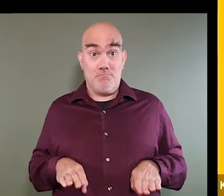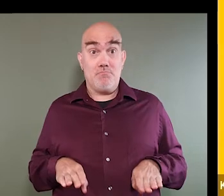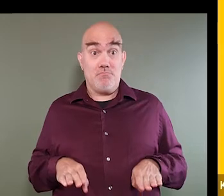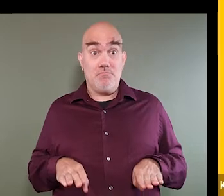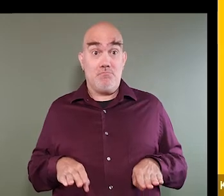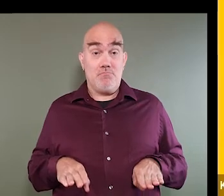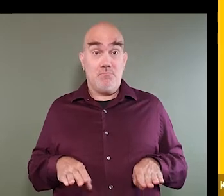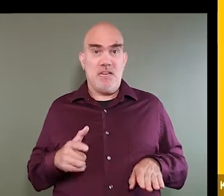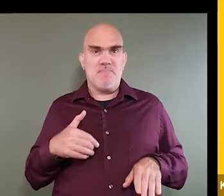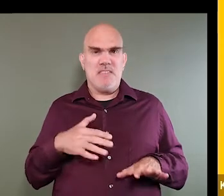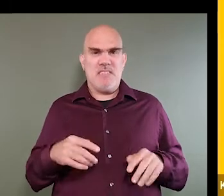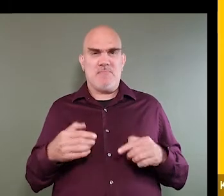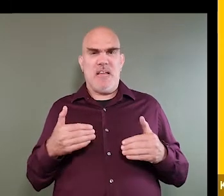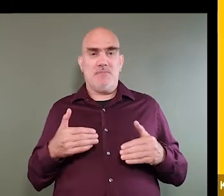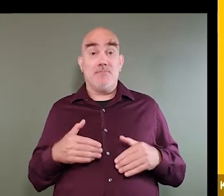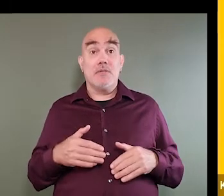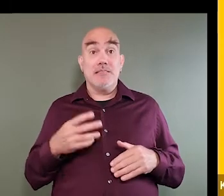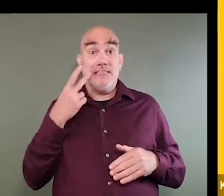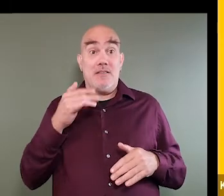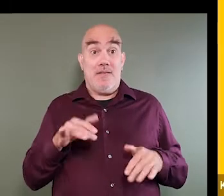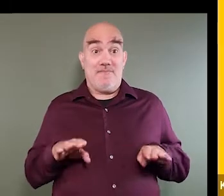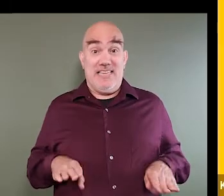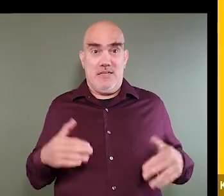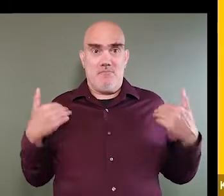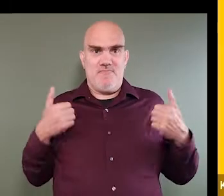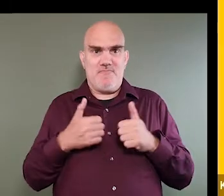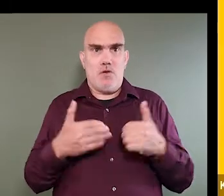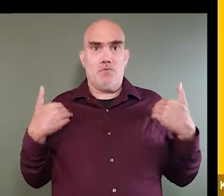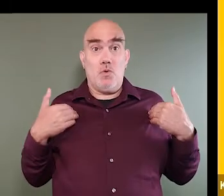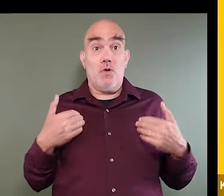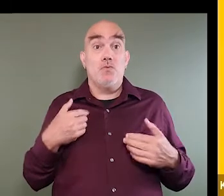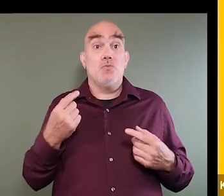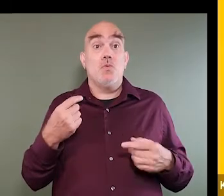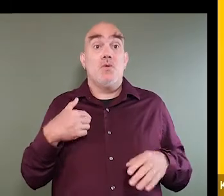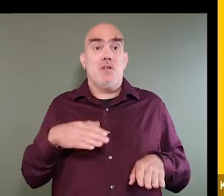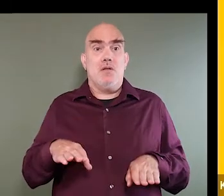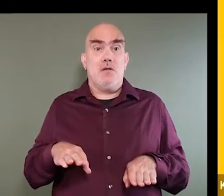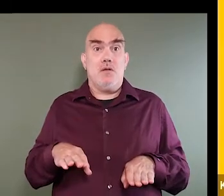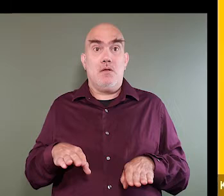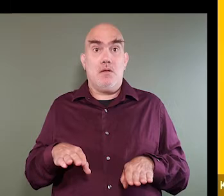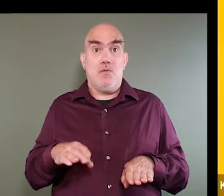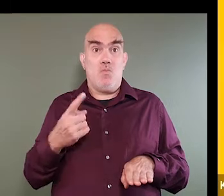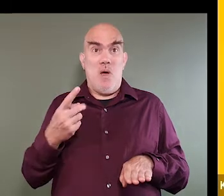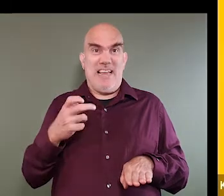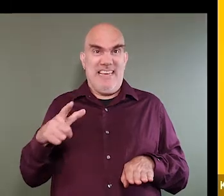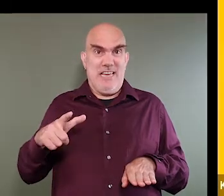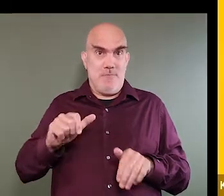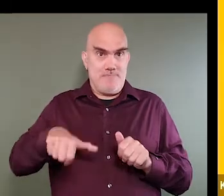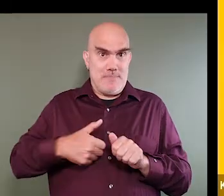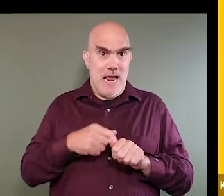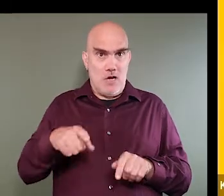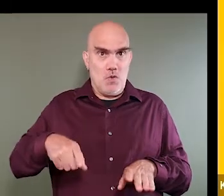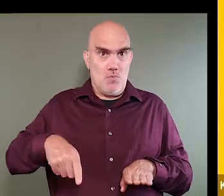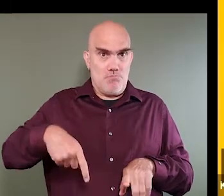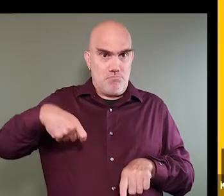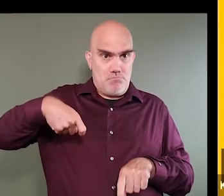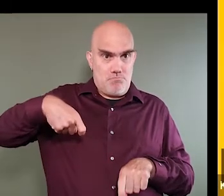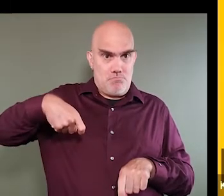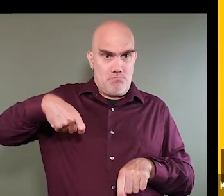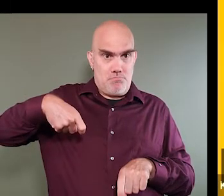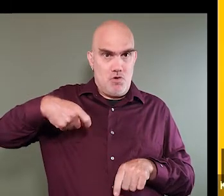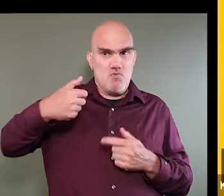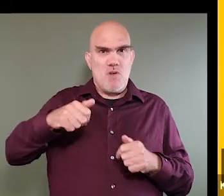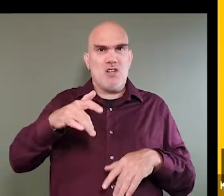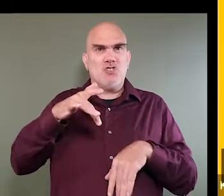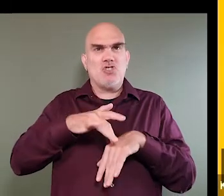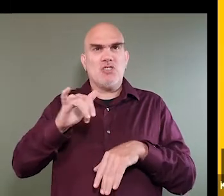go. Feet shoulder width apart. You're going to bring one heel behind you this time. Try and touch